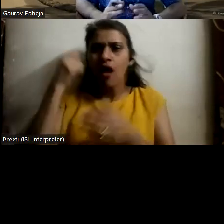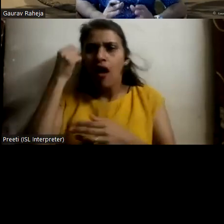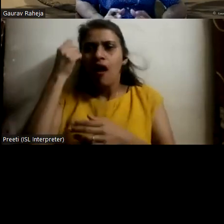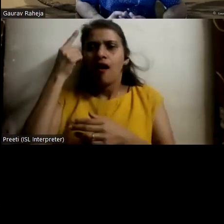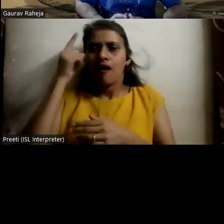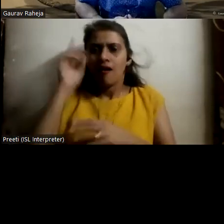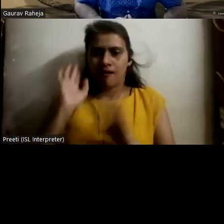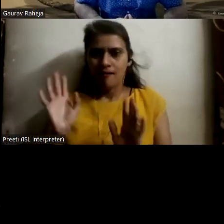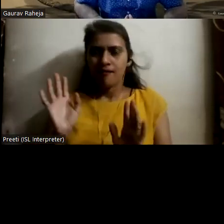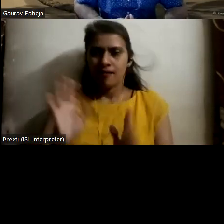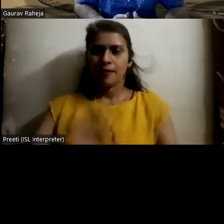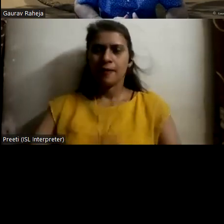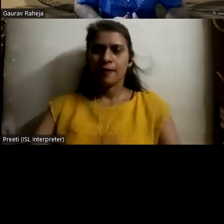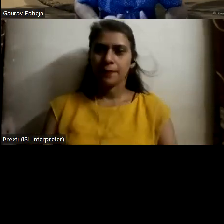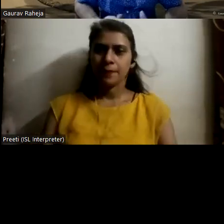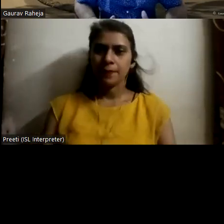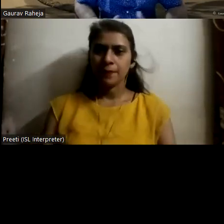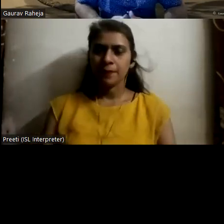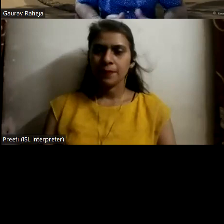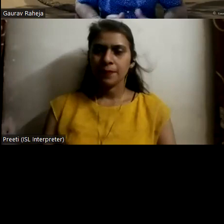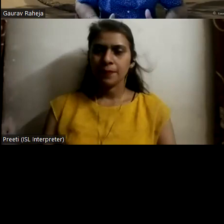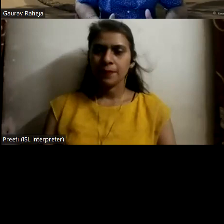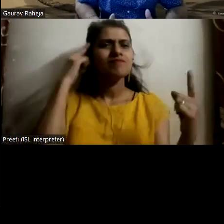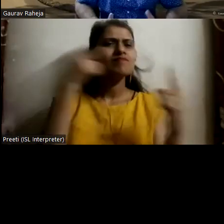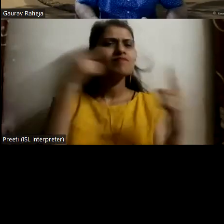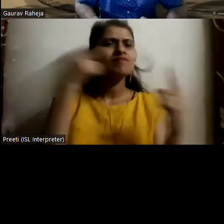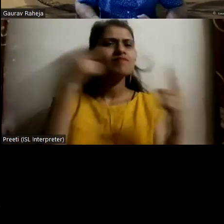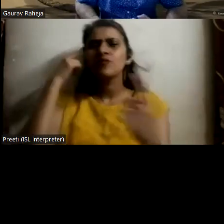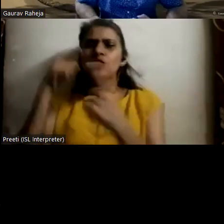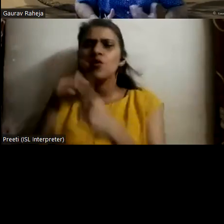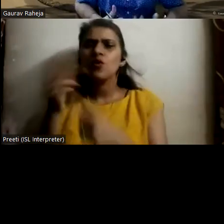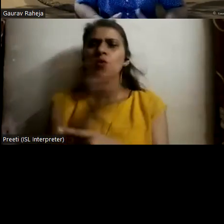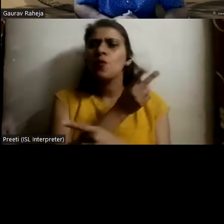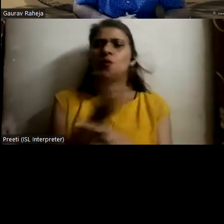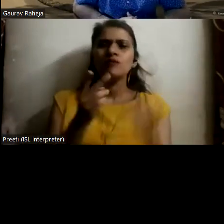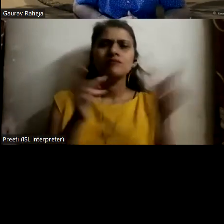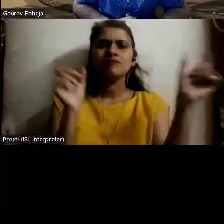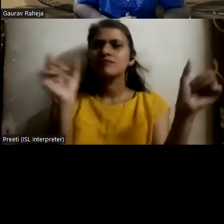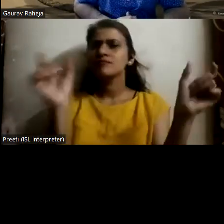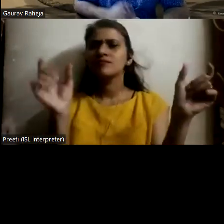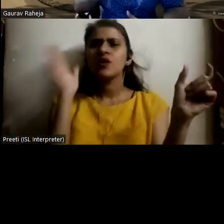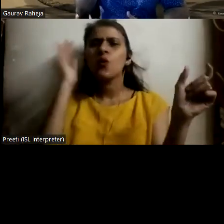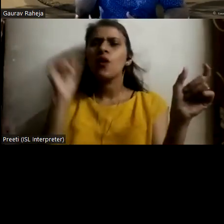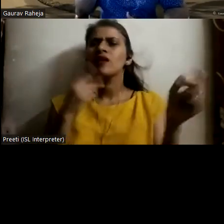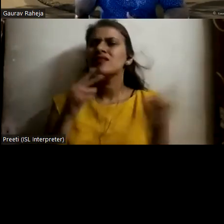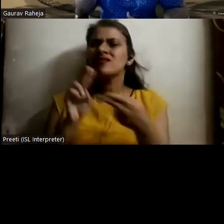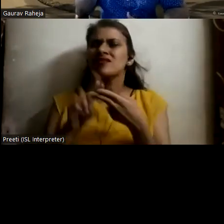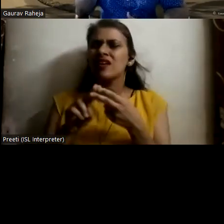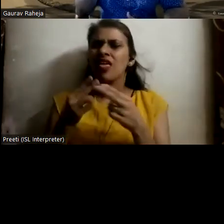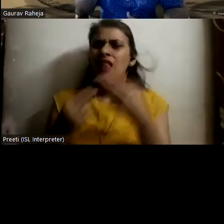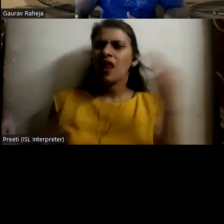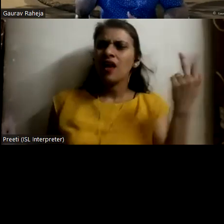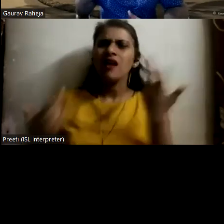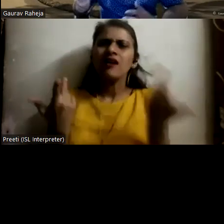the perspective of universal design and reasonable accommodation, as in, why are we talking about it? We're talking about